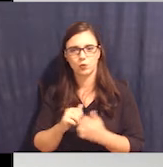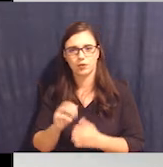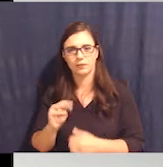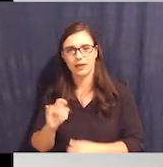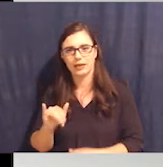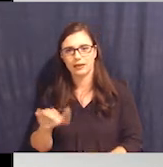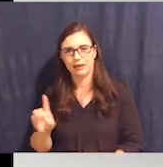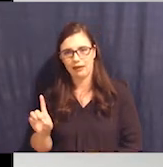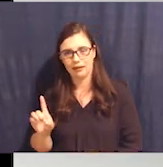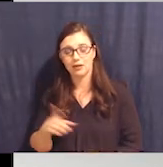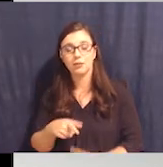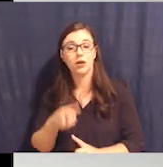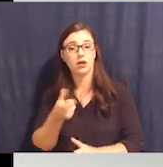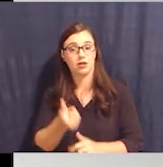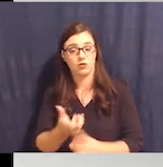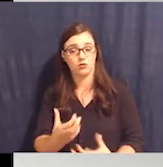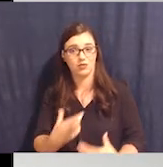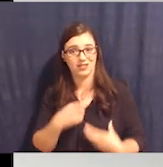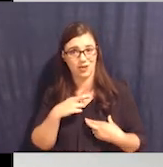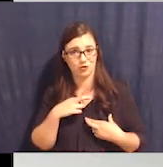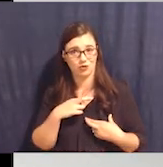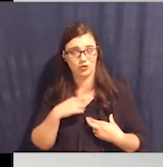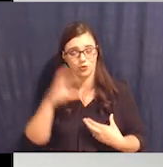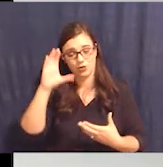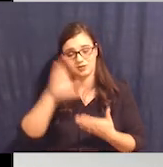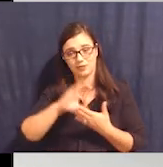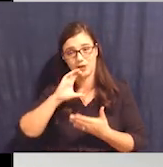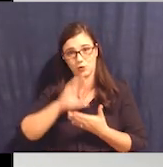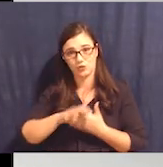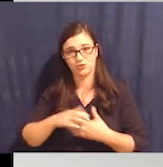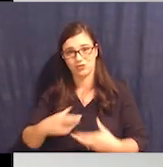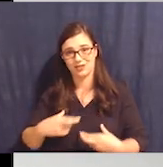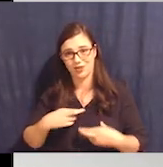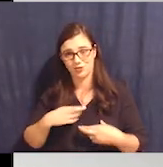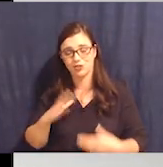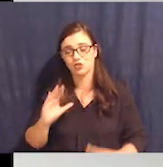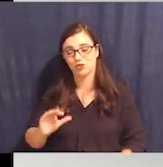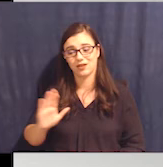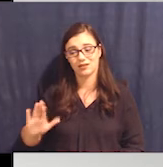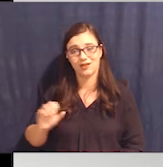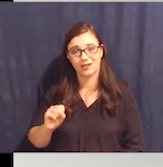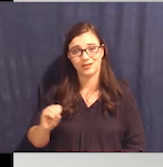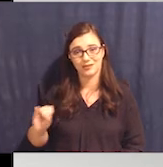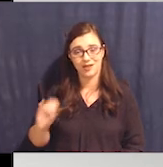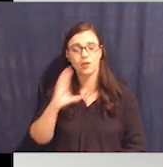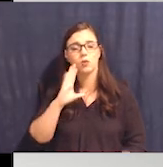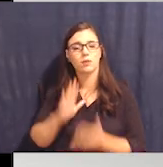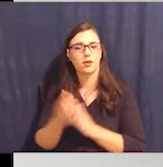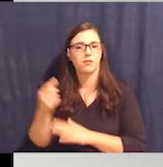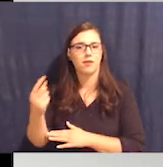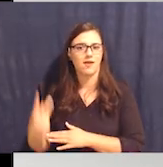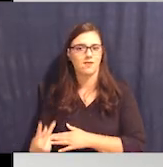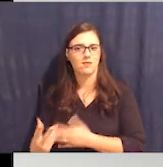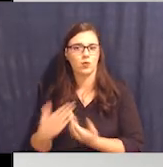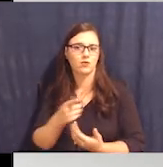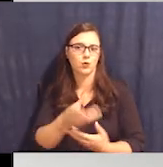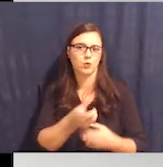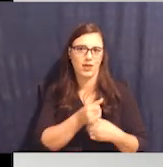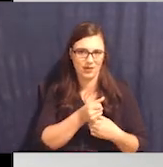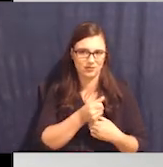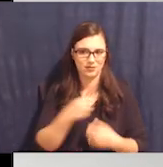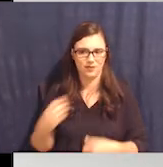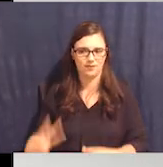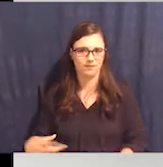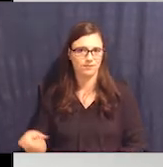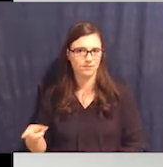with Medicaid. But when you retire, or your spouse retires, your child's SSI is going to be half of what